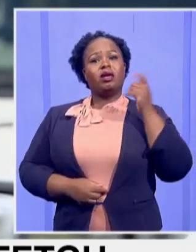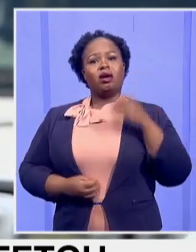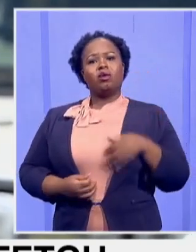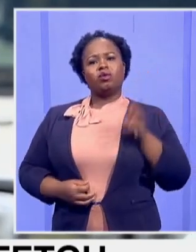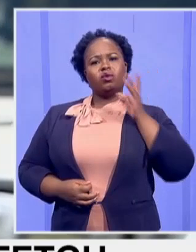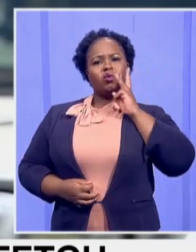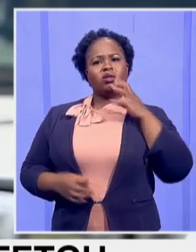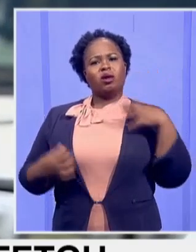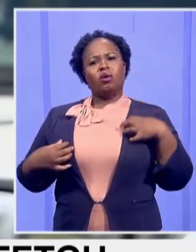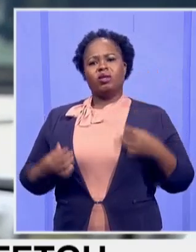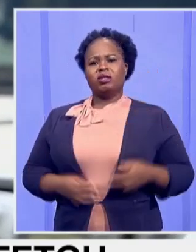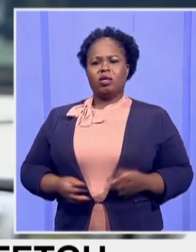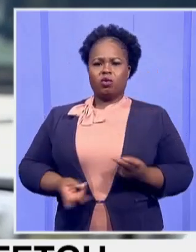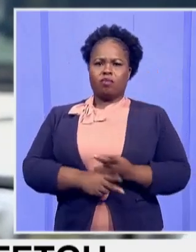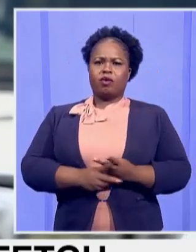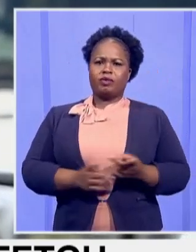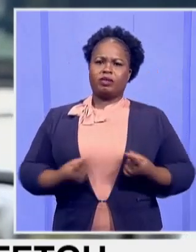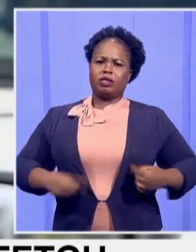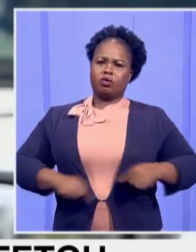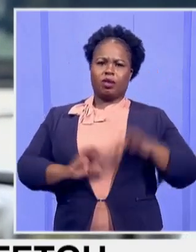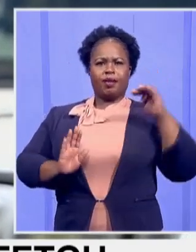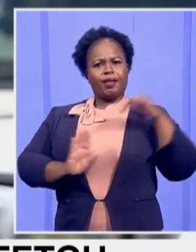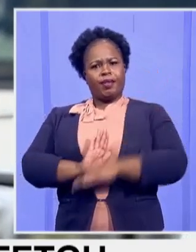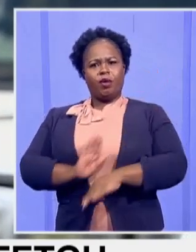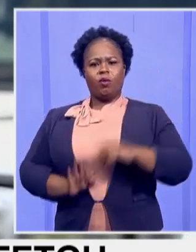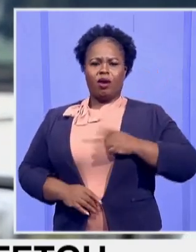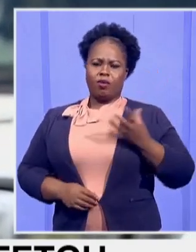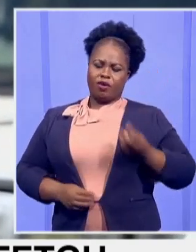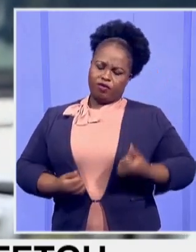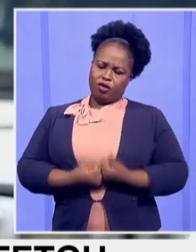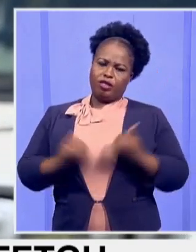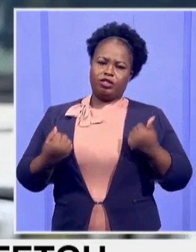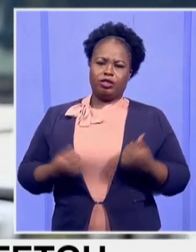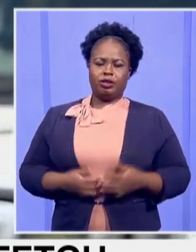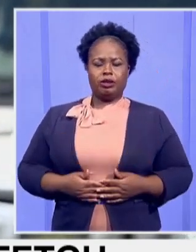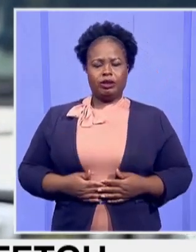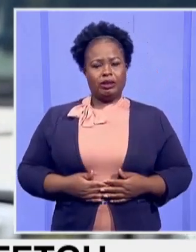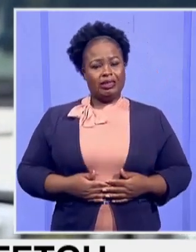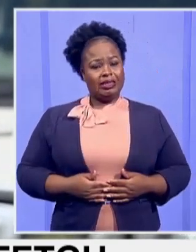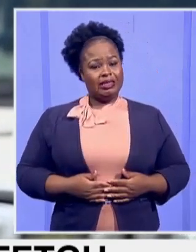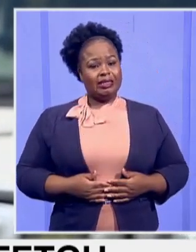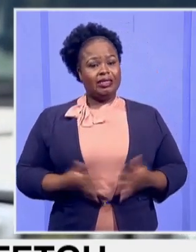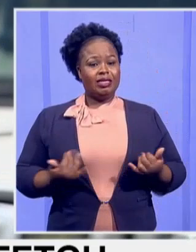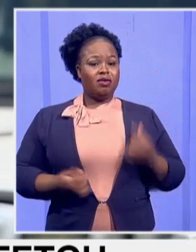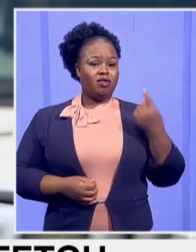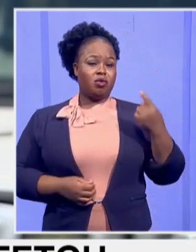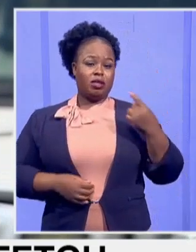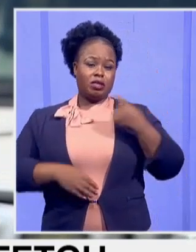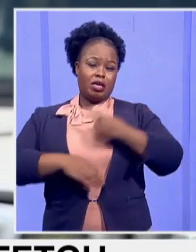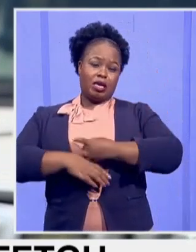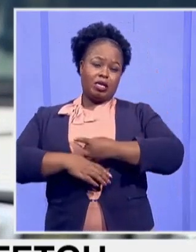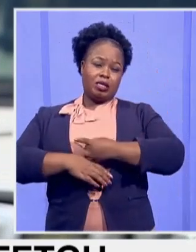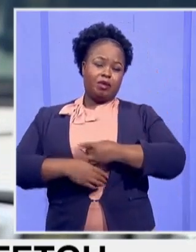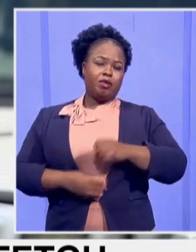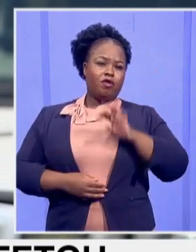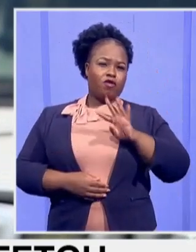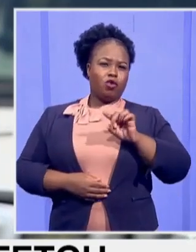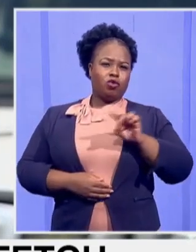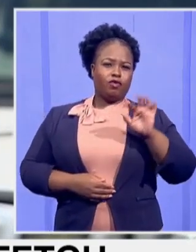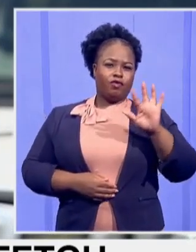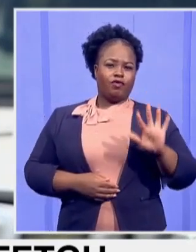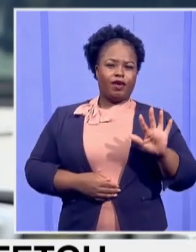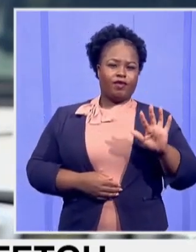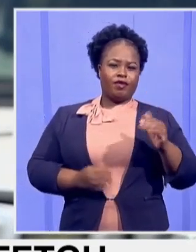So our production is now stopping because we have some challenges to do. And for a day we can make about 4 to 5